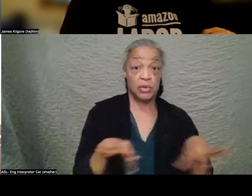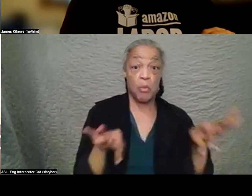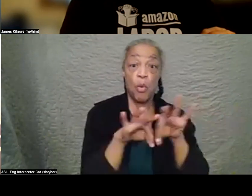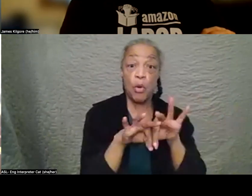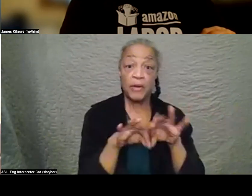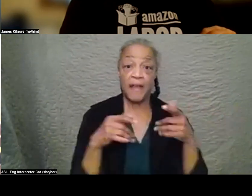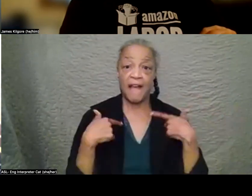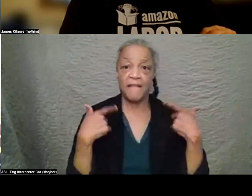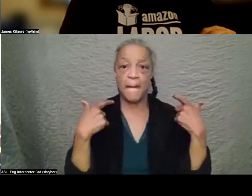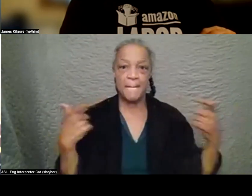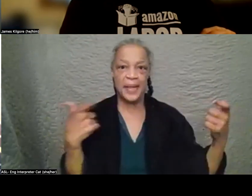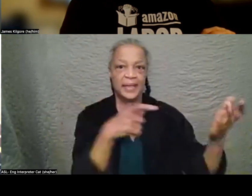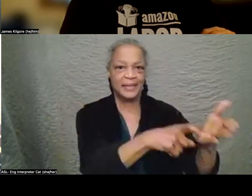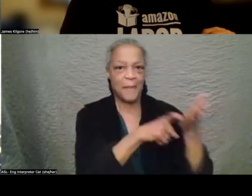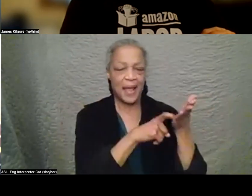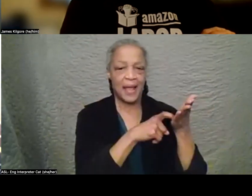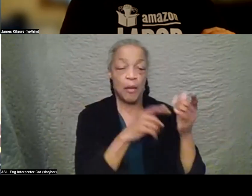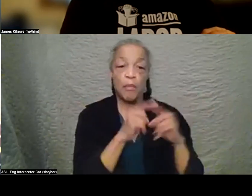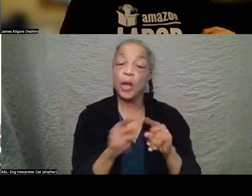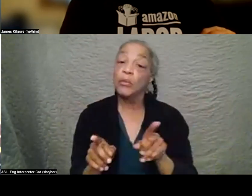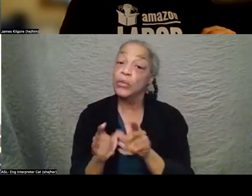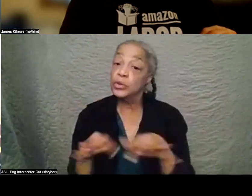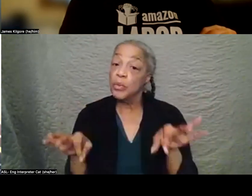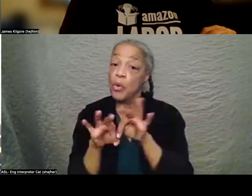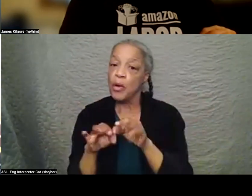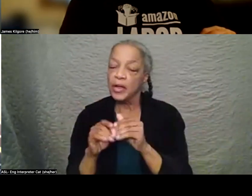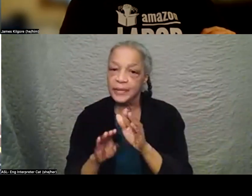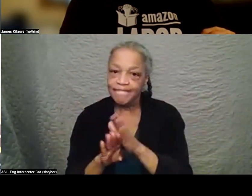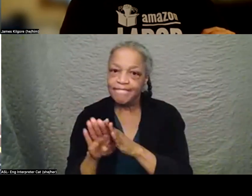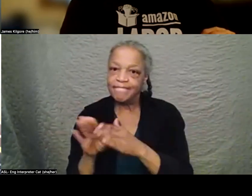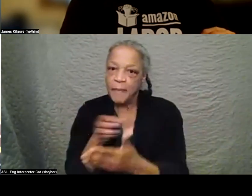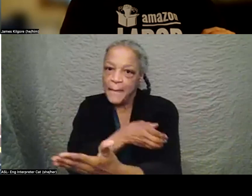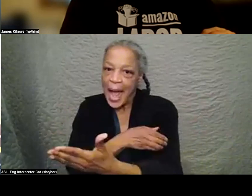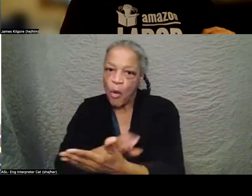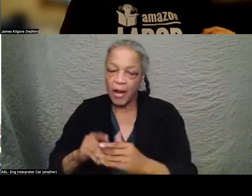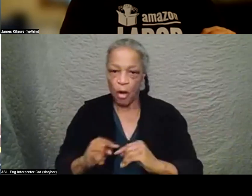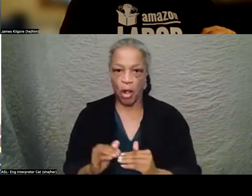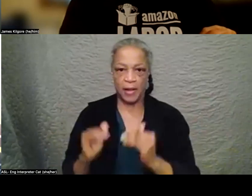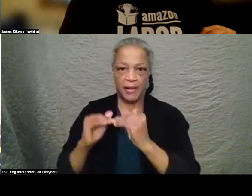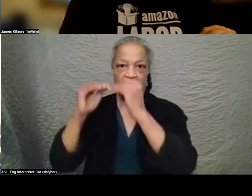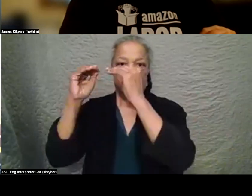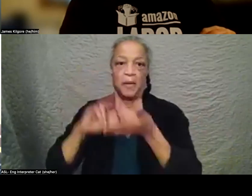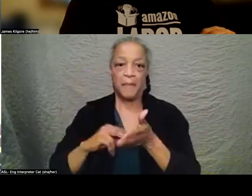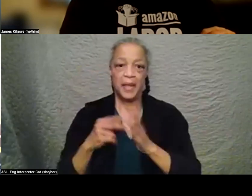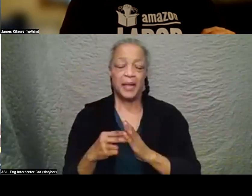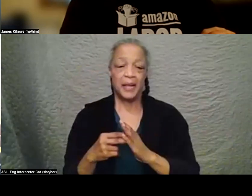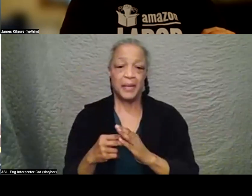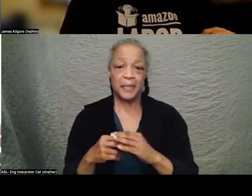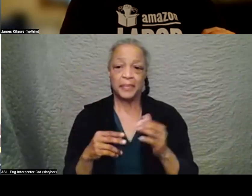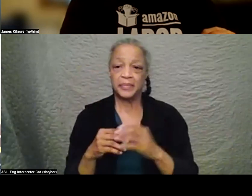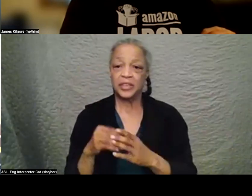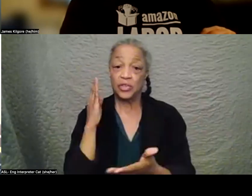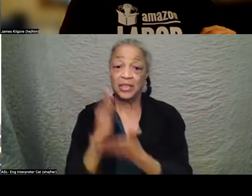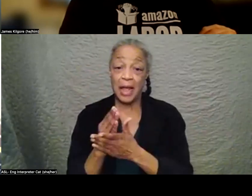bold demand, but it was also really important to be building power at all levels. And that meant power locally, right? So stopping